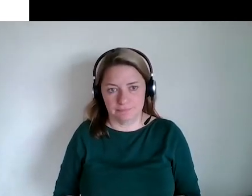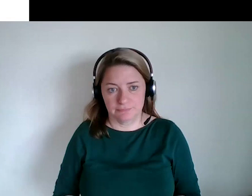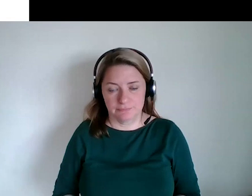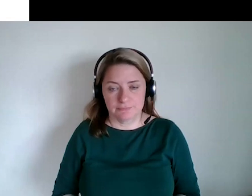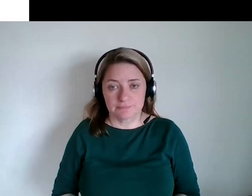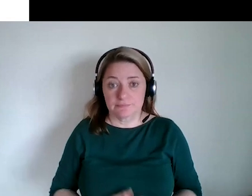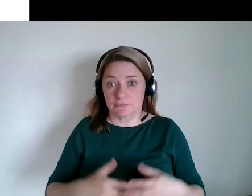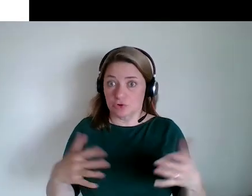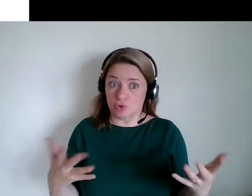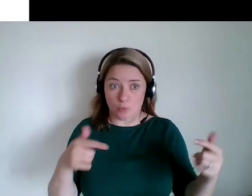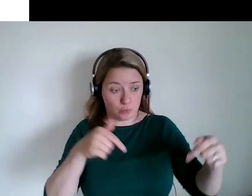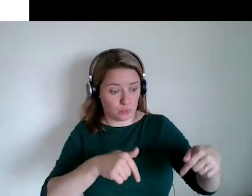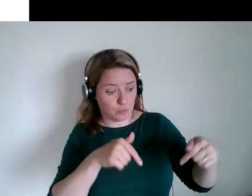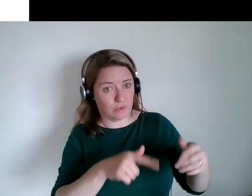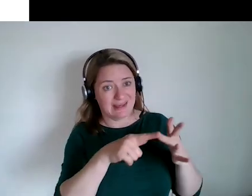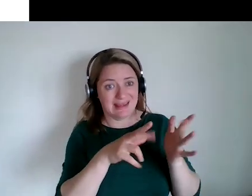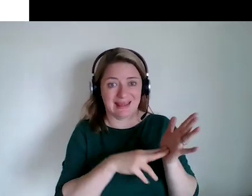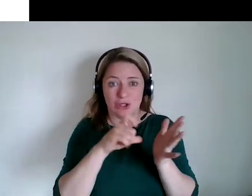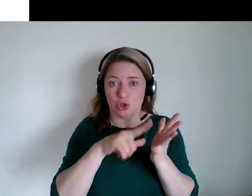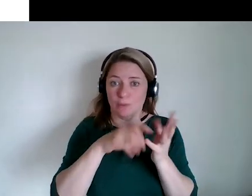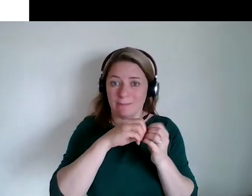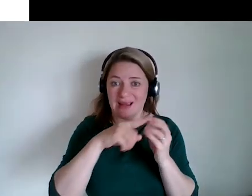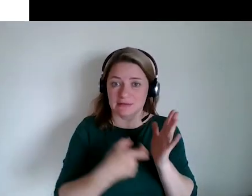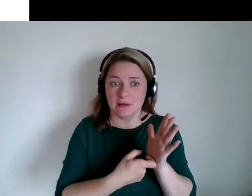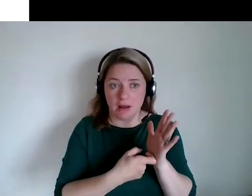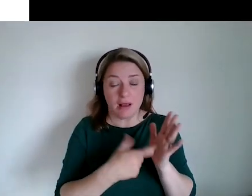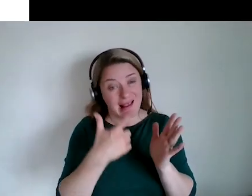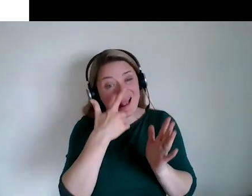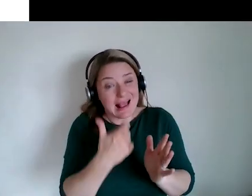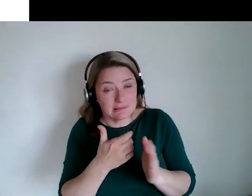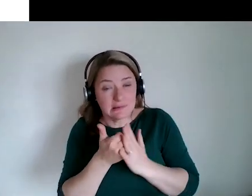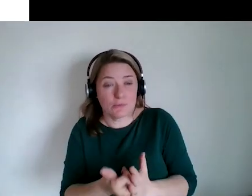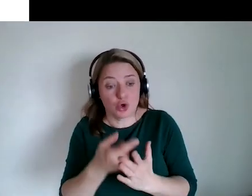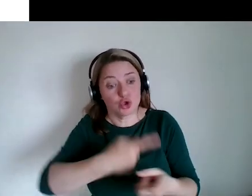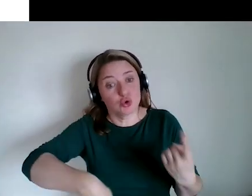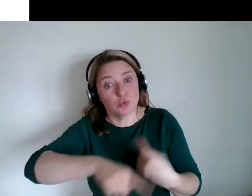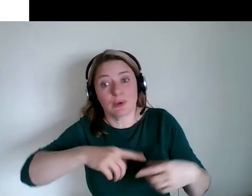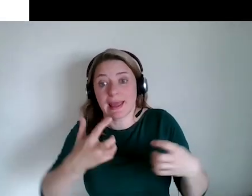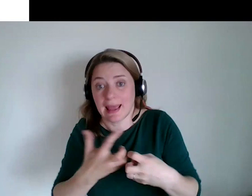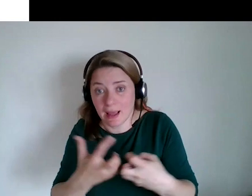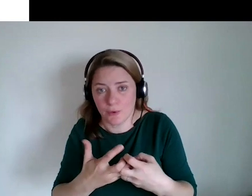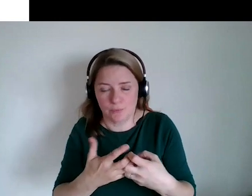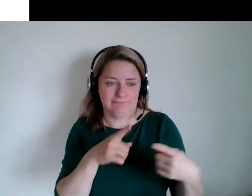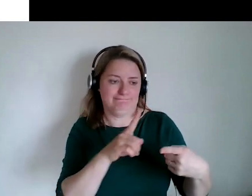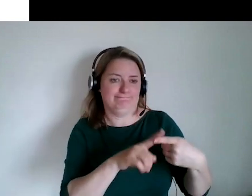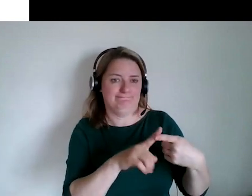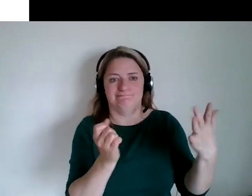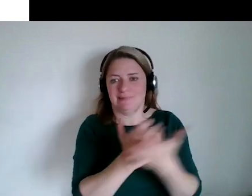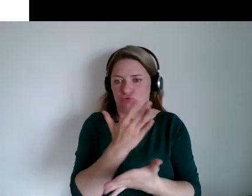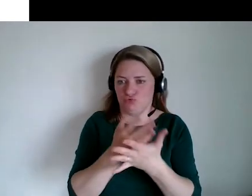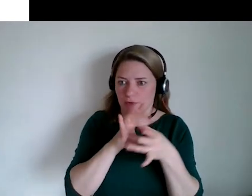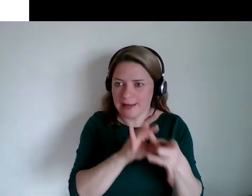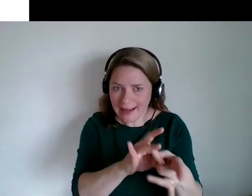So in summary, the incubator is supporting you, or can support you, by enabling connections between